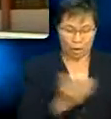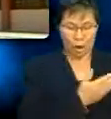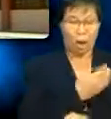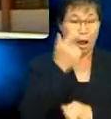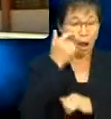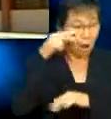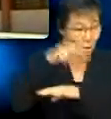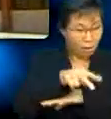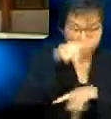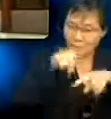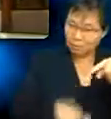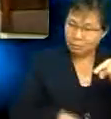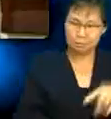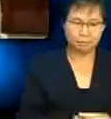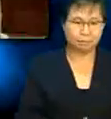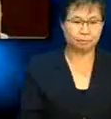naked eyes.